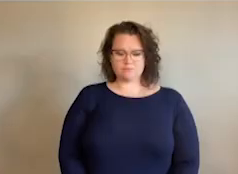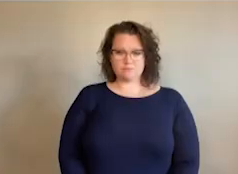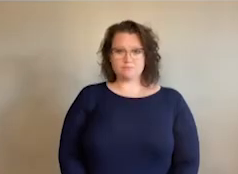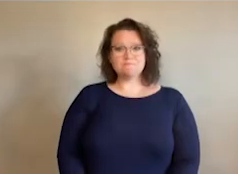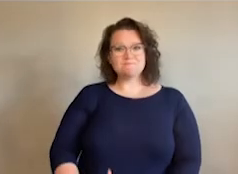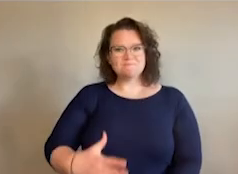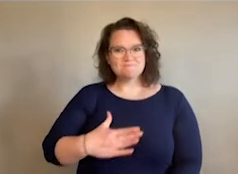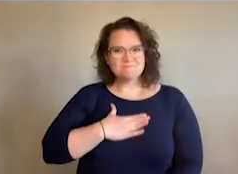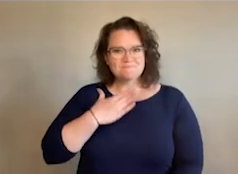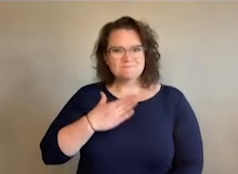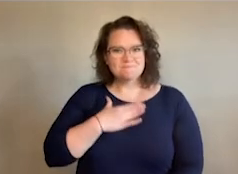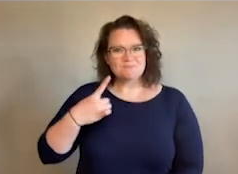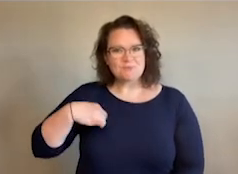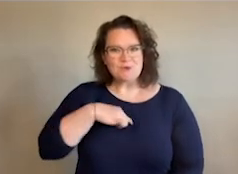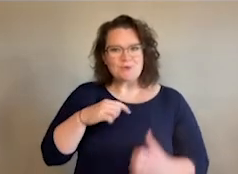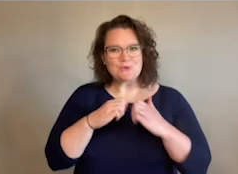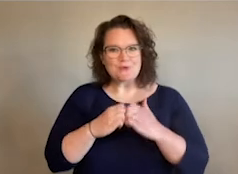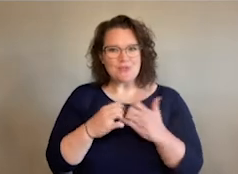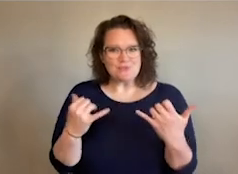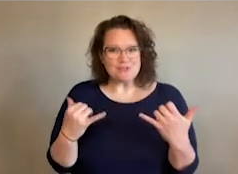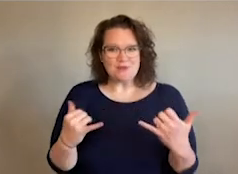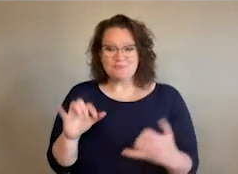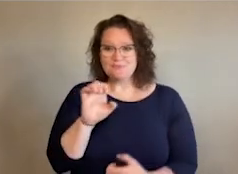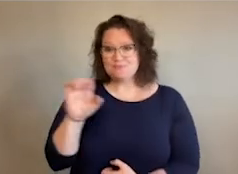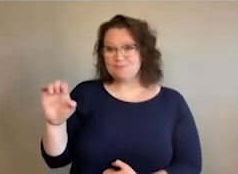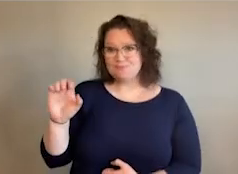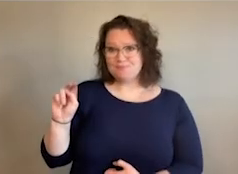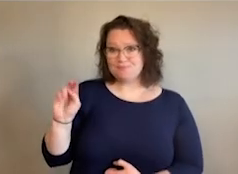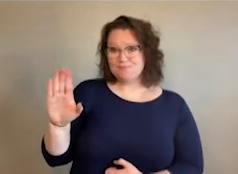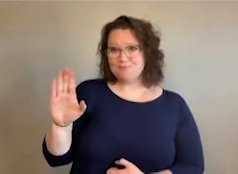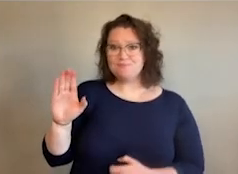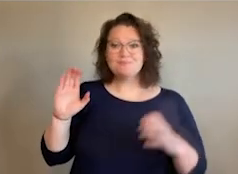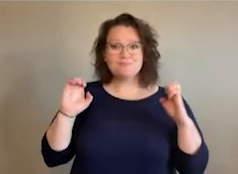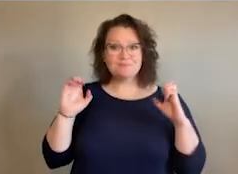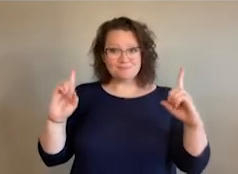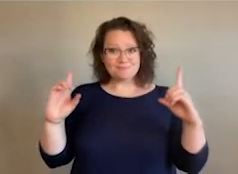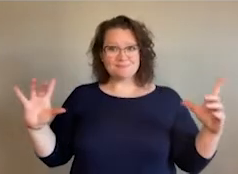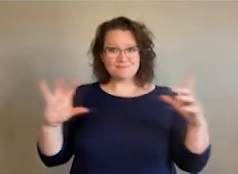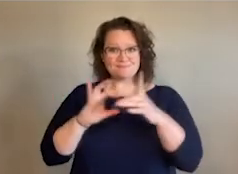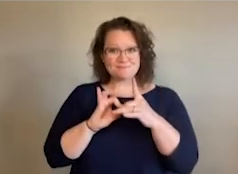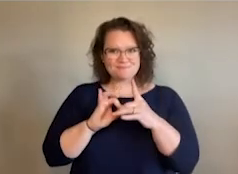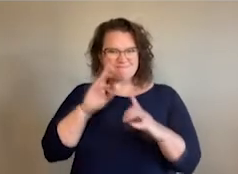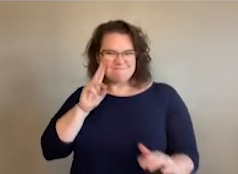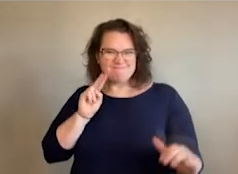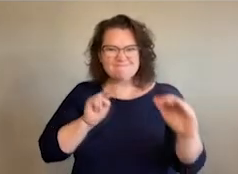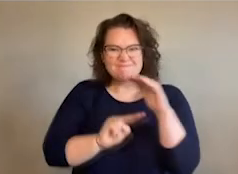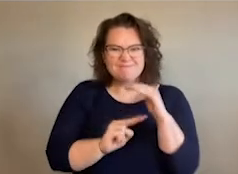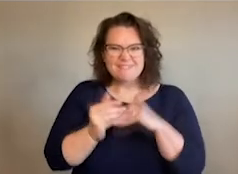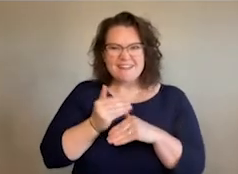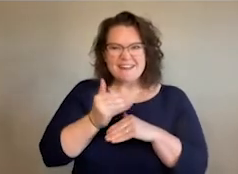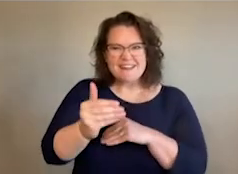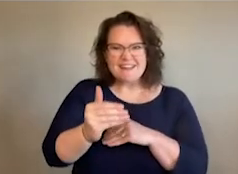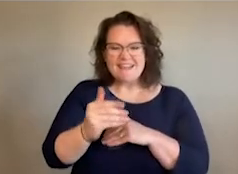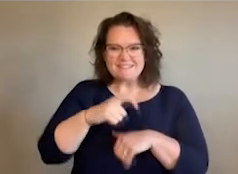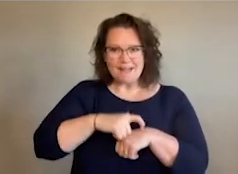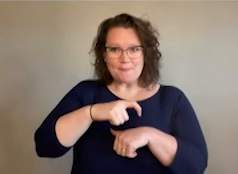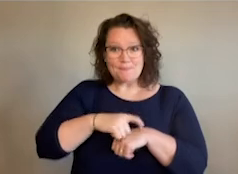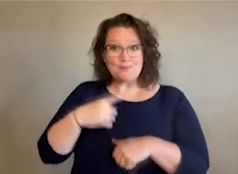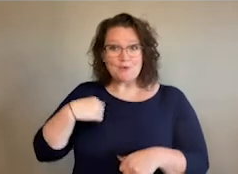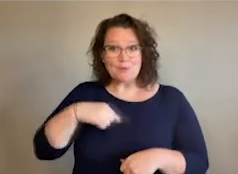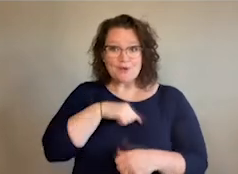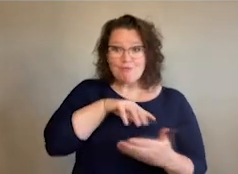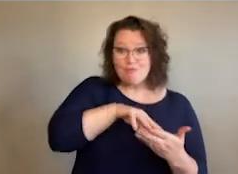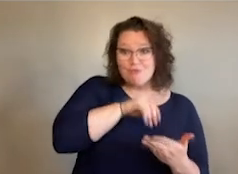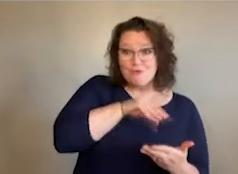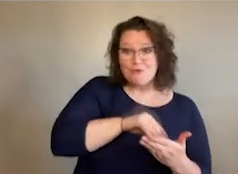I'm so glad we got to spend this time together on Eastern Carolina Education Connection, and I'm really looking forward to our next episode where we